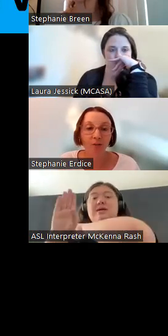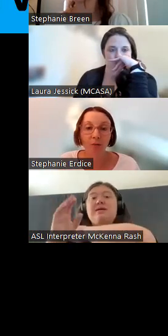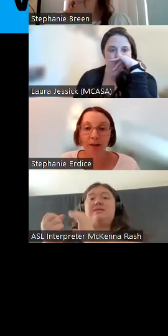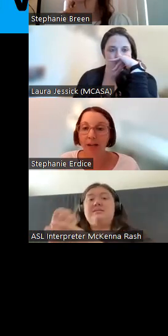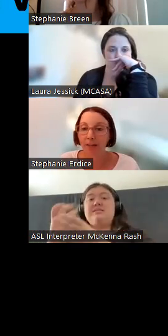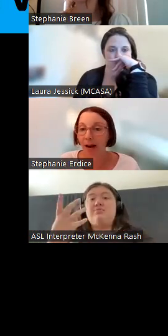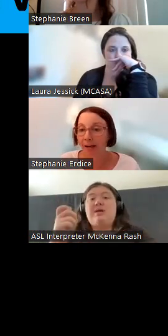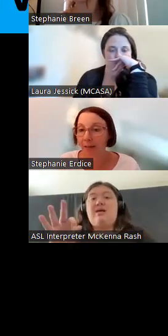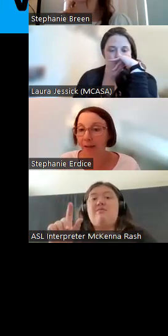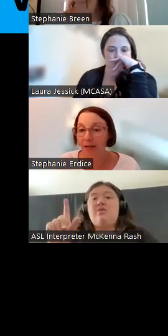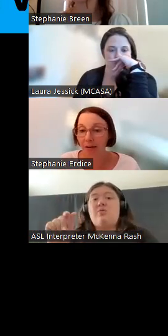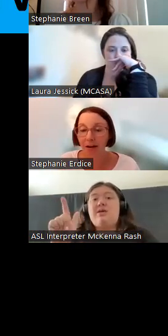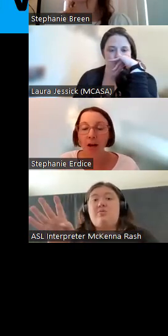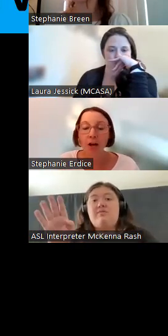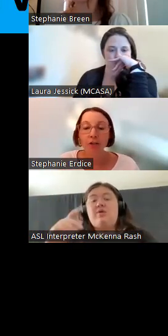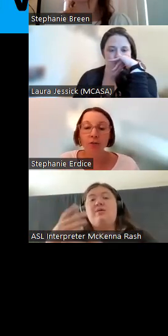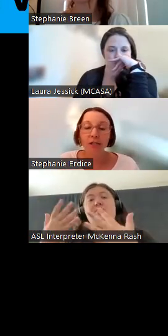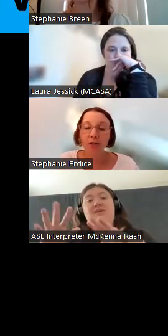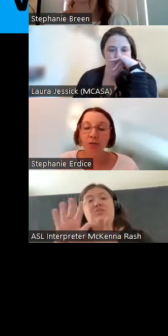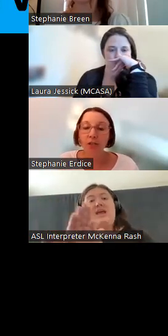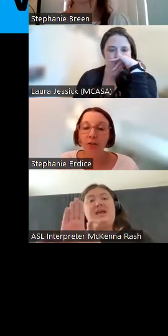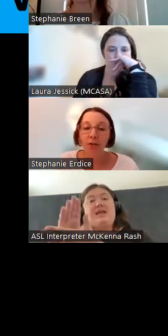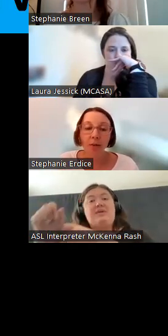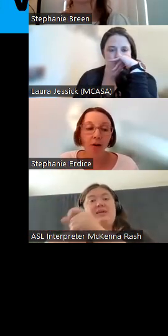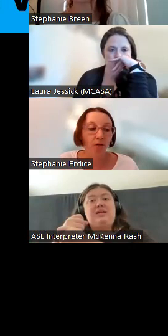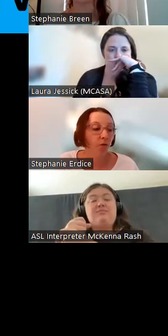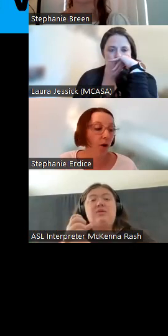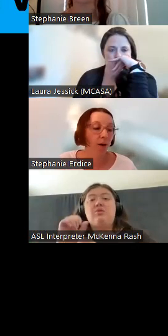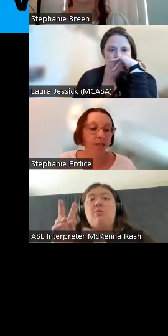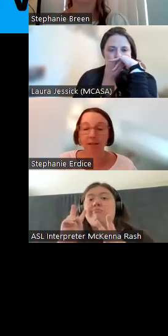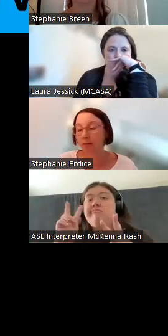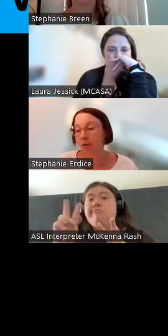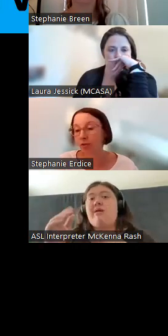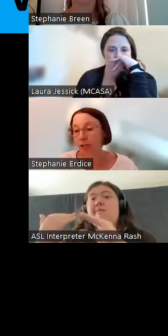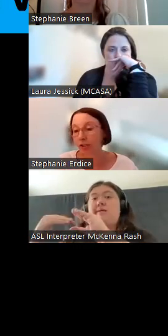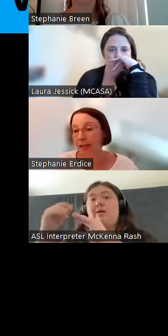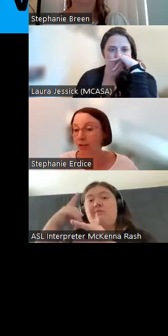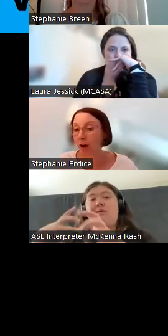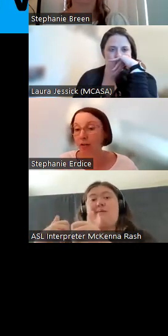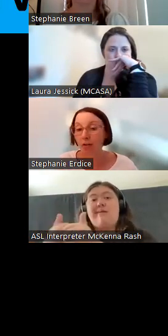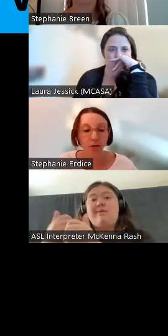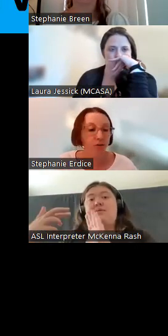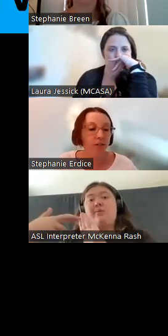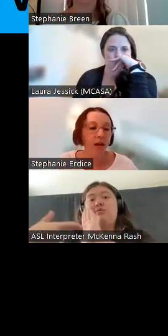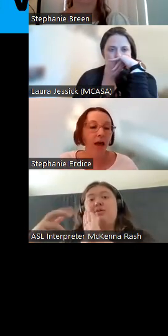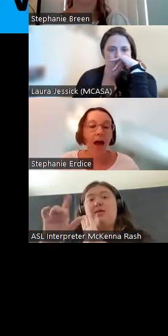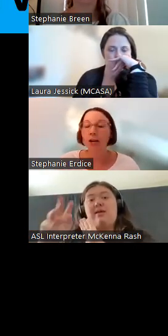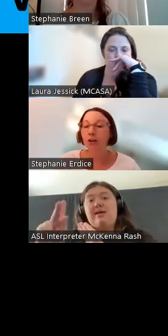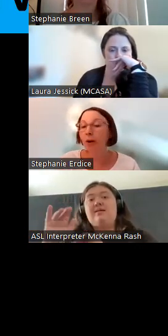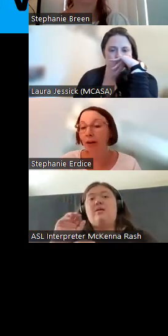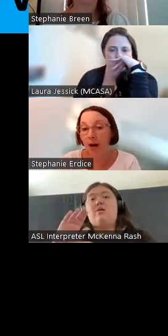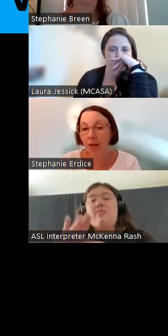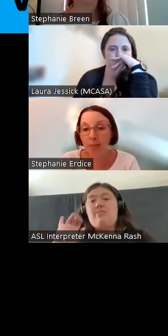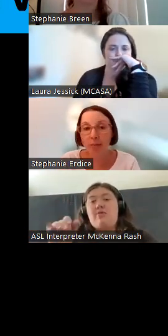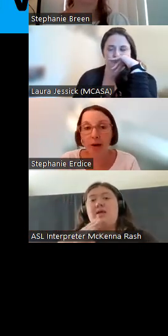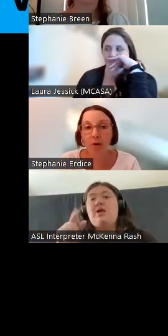2024 as we round out that academic year. So stay tuned in your email for updates and registration links on those. And